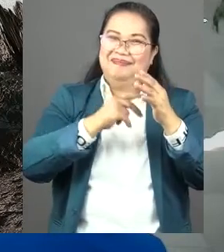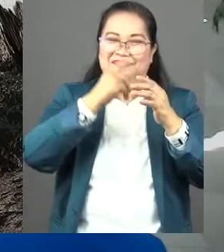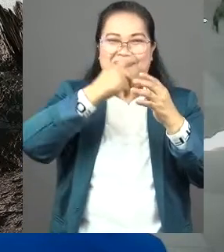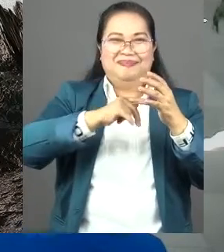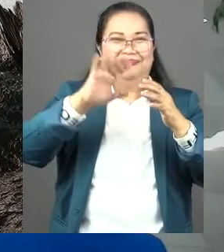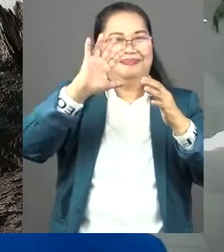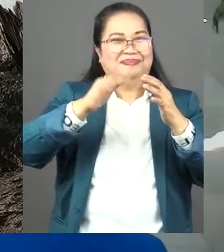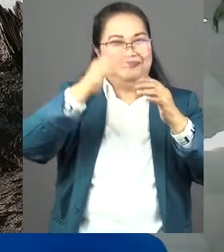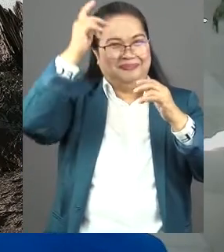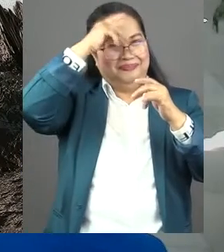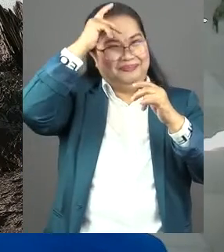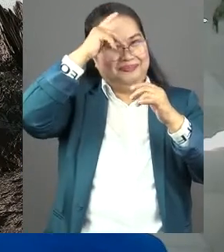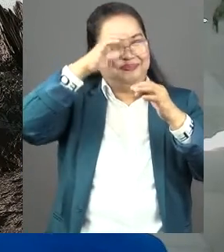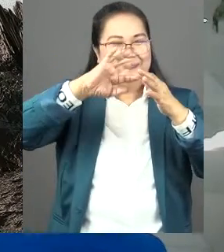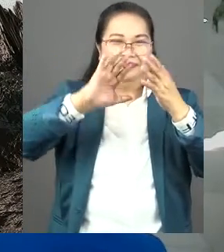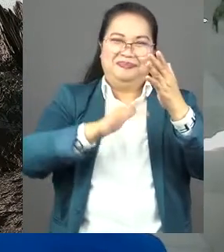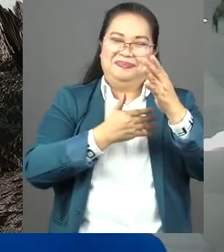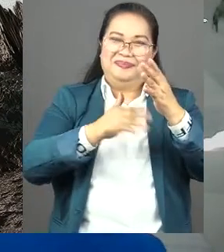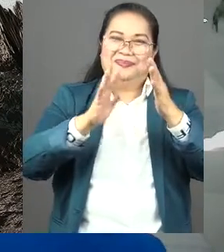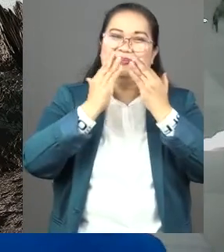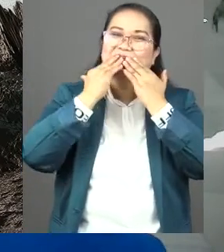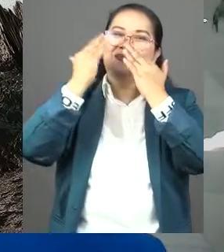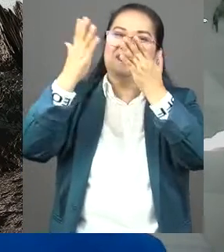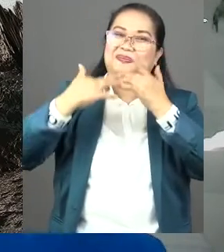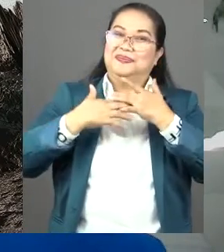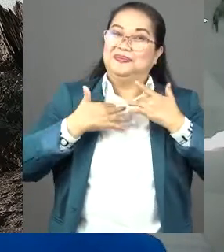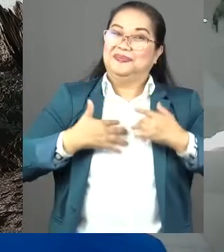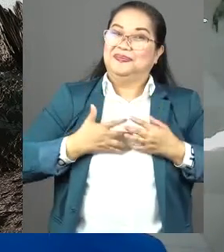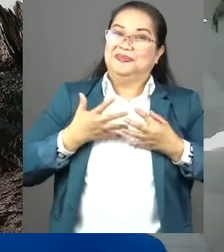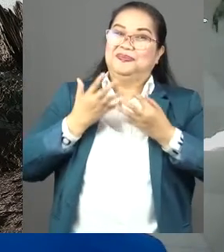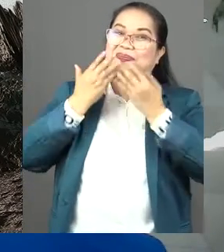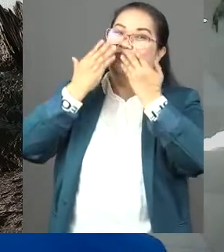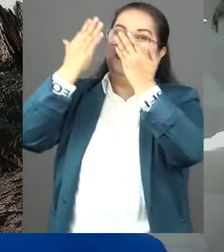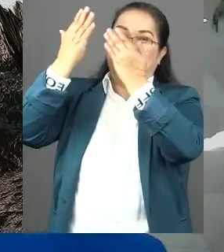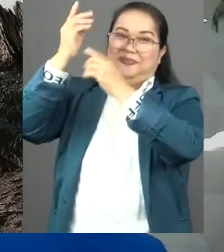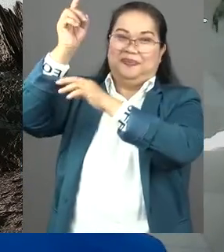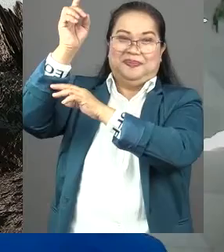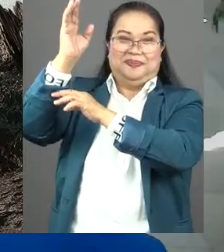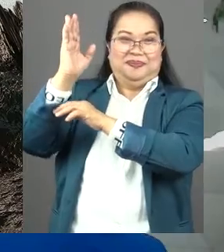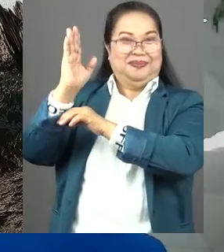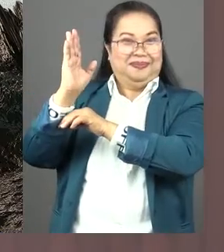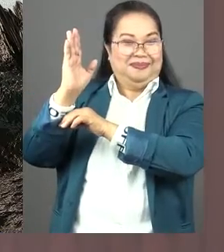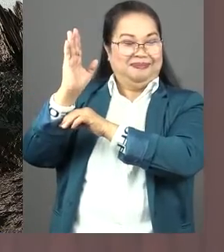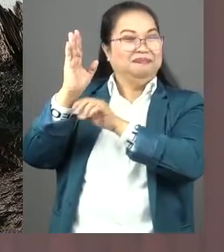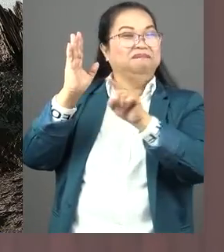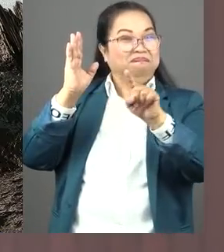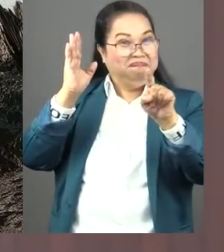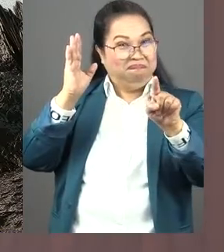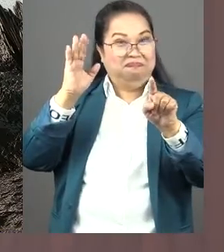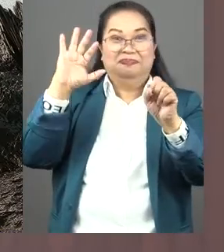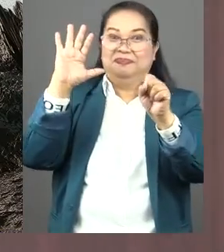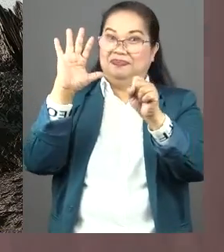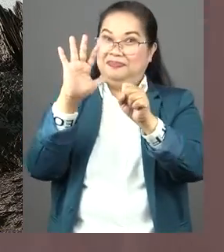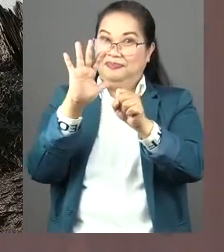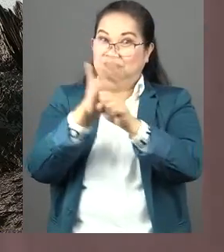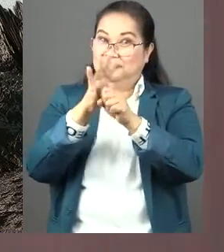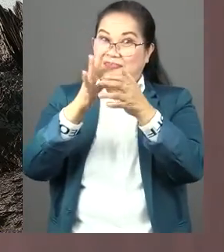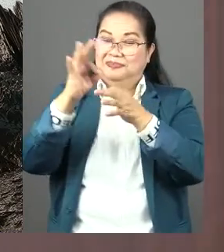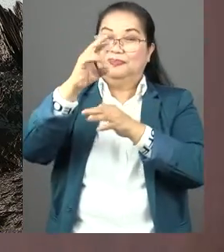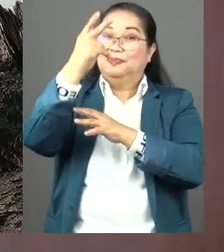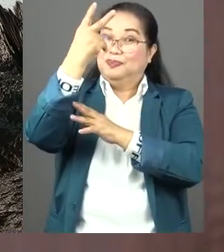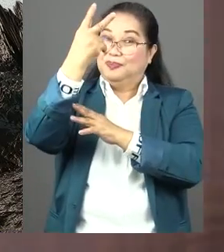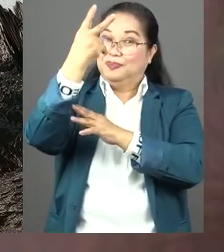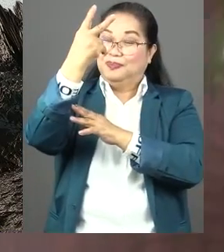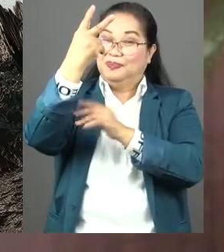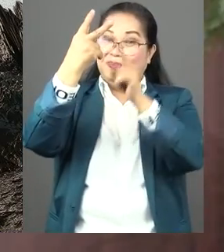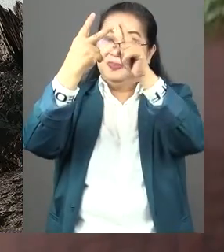spiritual songs with thankfulness in your hearts to God. Friends, to be filled with the Holy Spirit involves two things. One